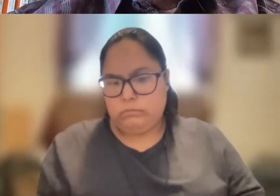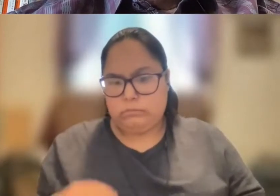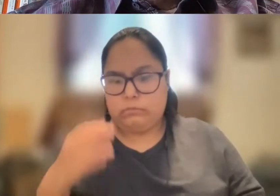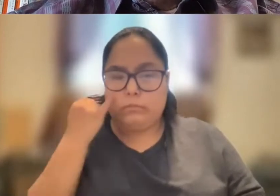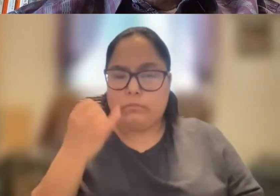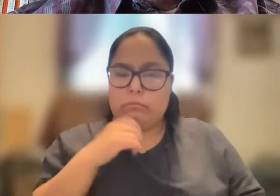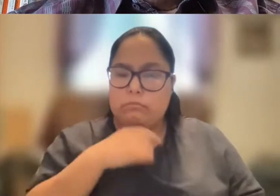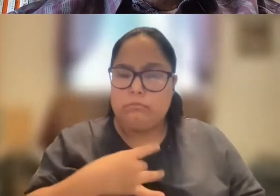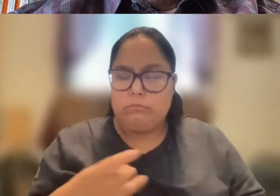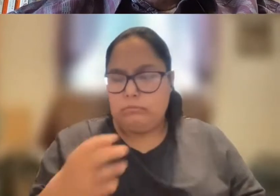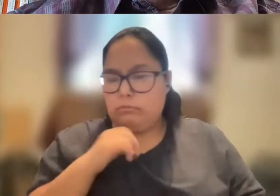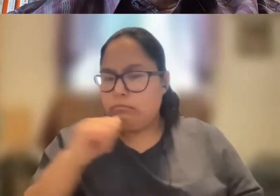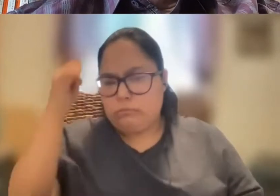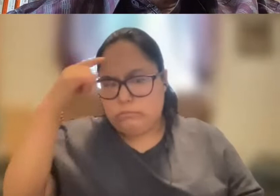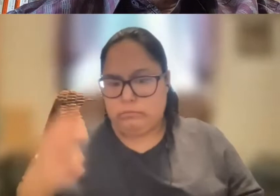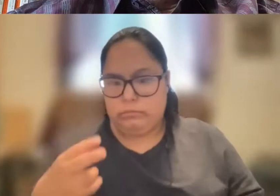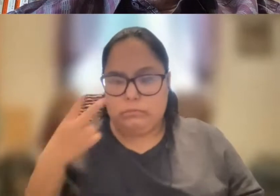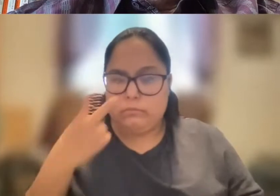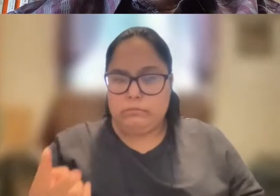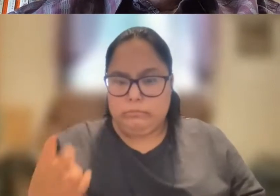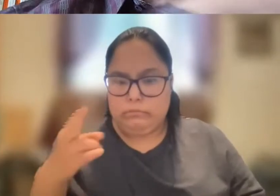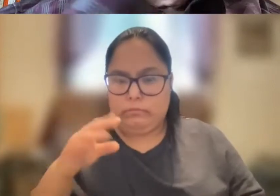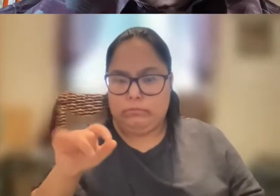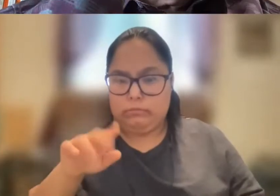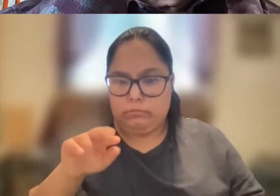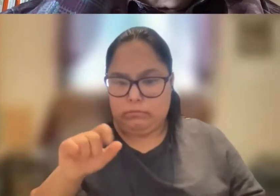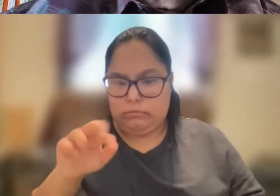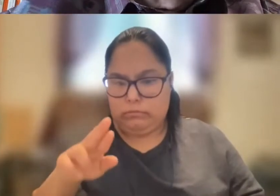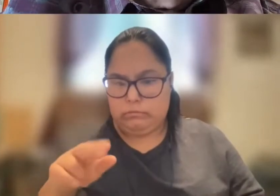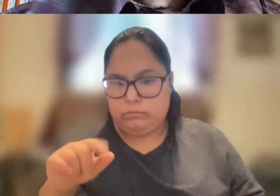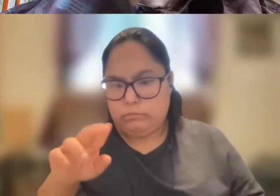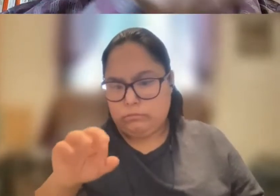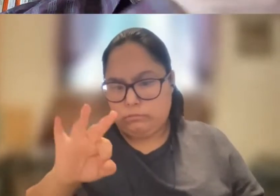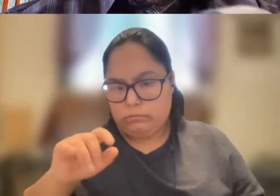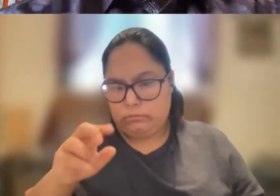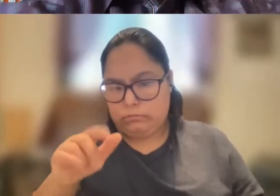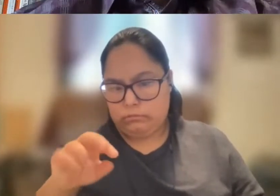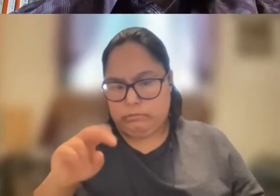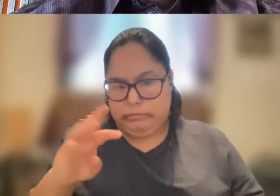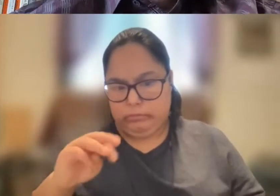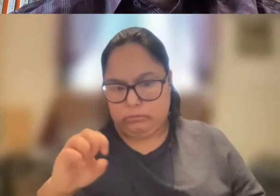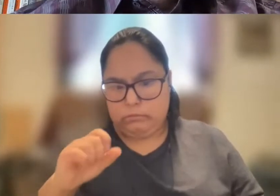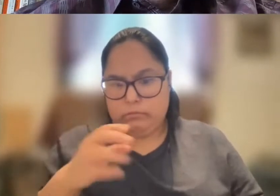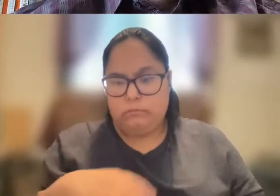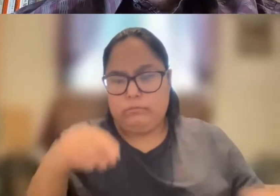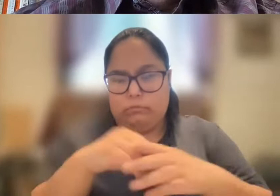not familiar with the purge, I would encourage you to watch the National Film Board's presentation of the fruit machine.